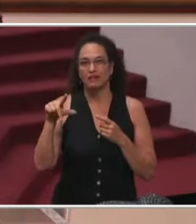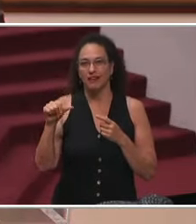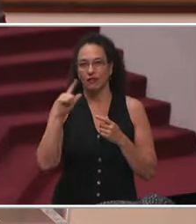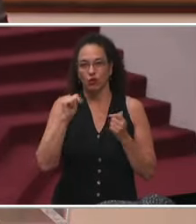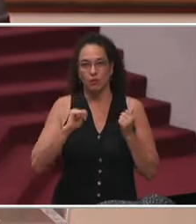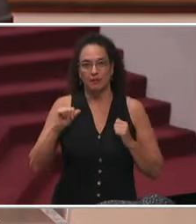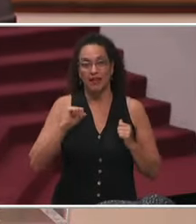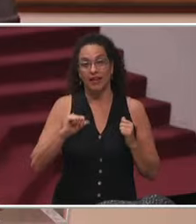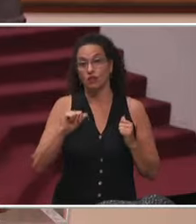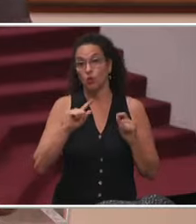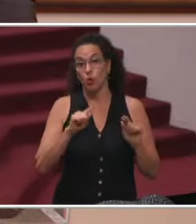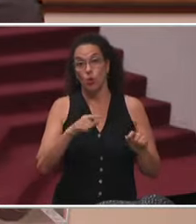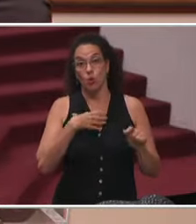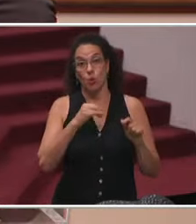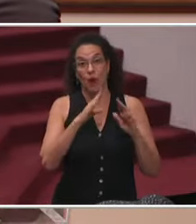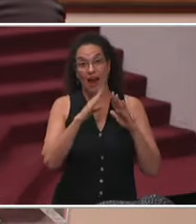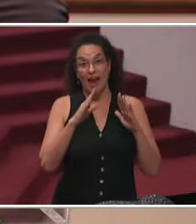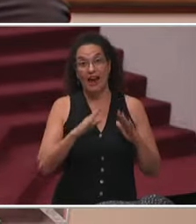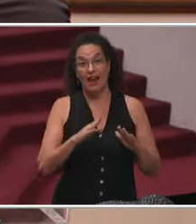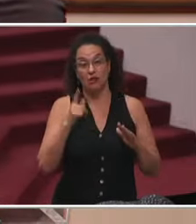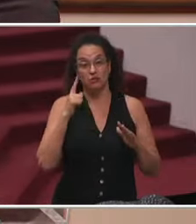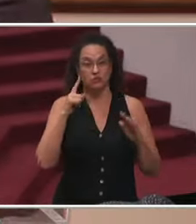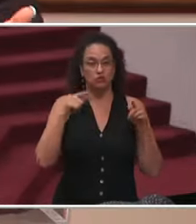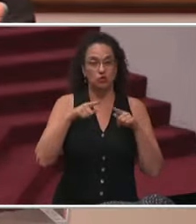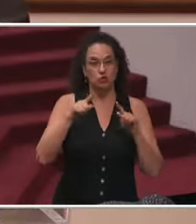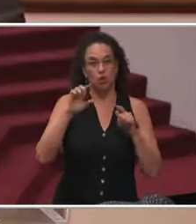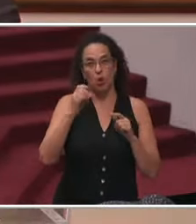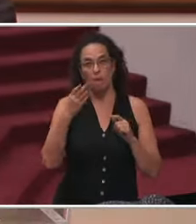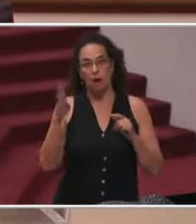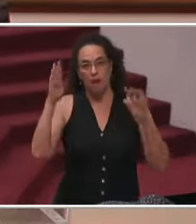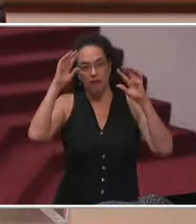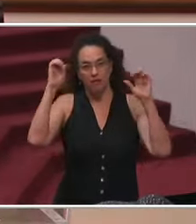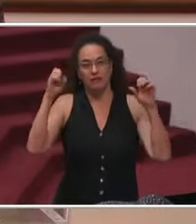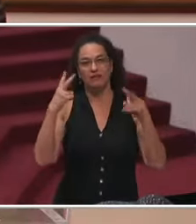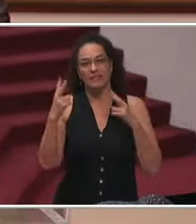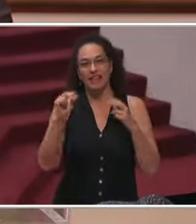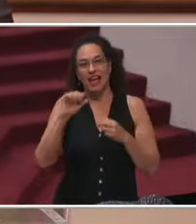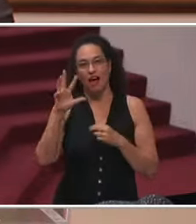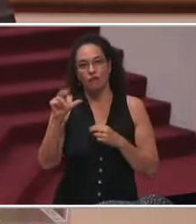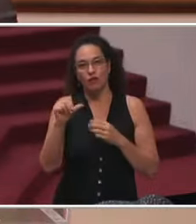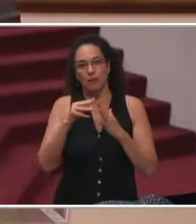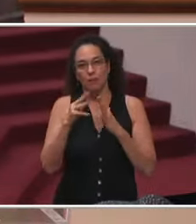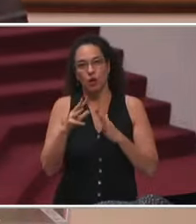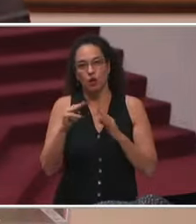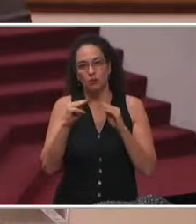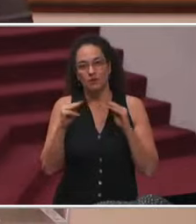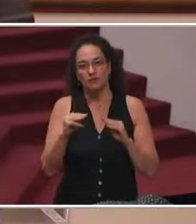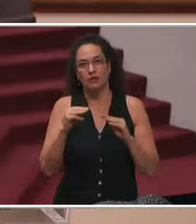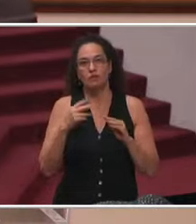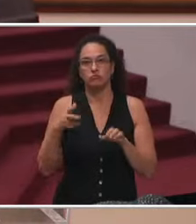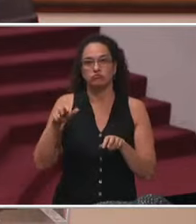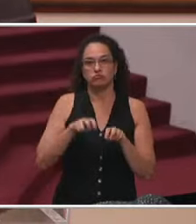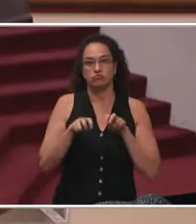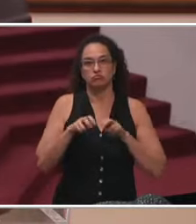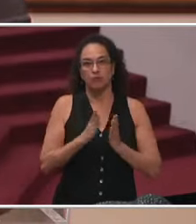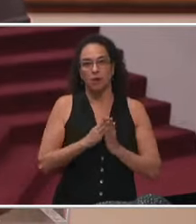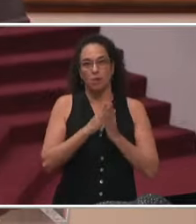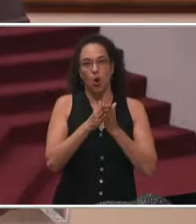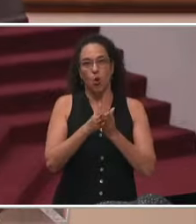administration, visiting the African American Museum, taking boat rides, sponsoring the Mary Elizabeth baby shower,